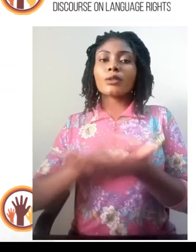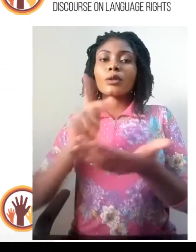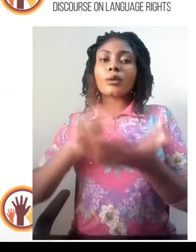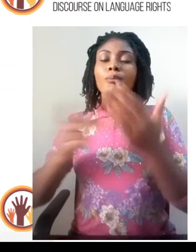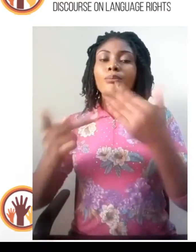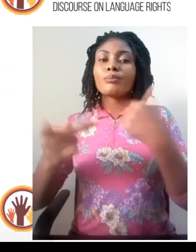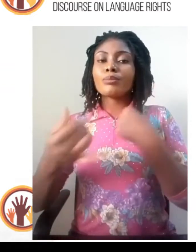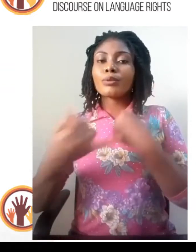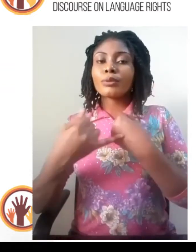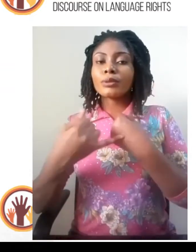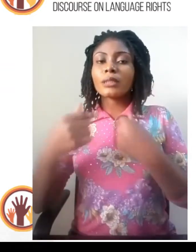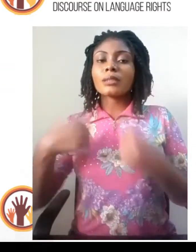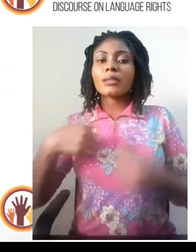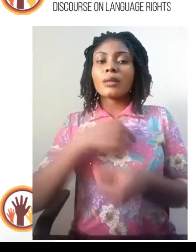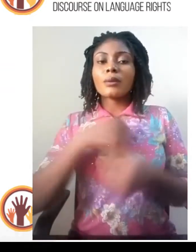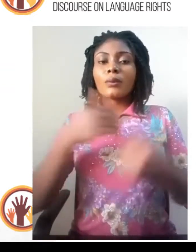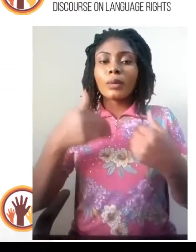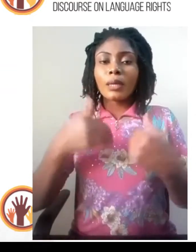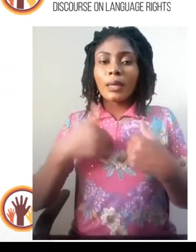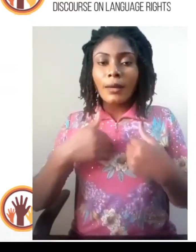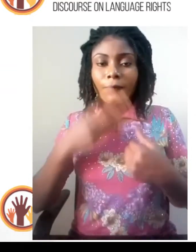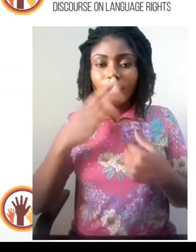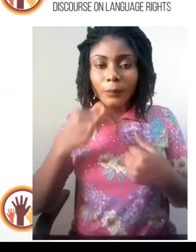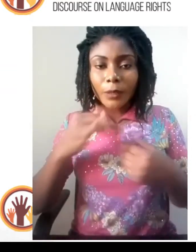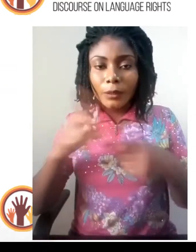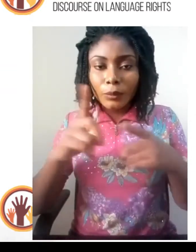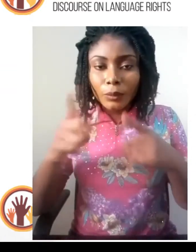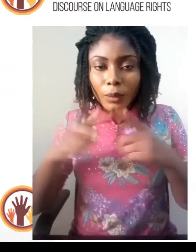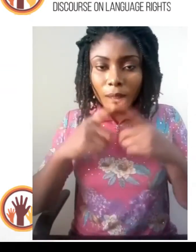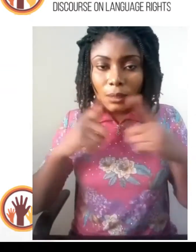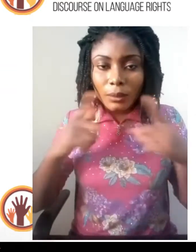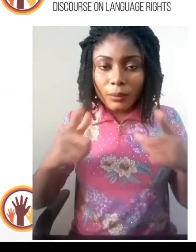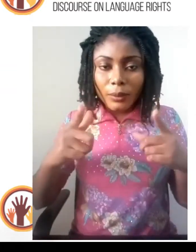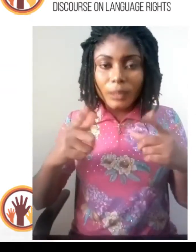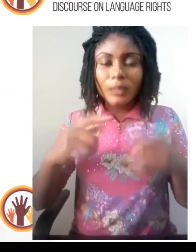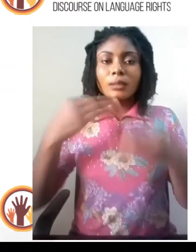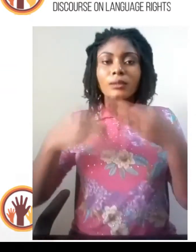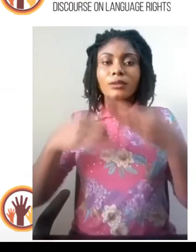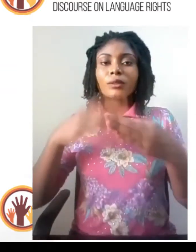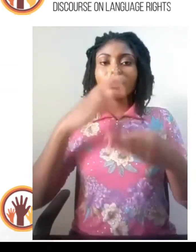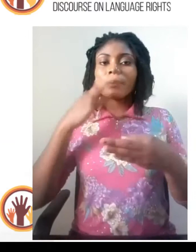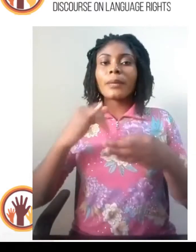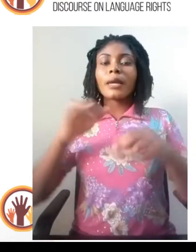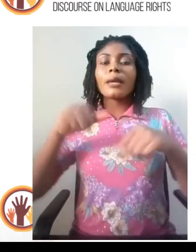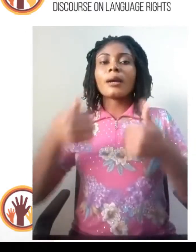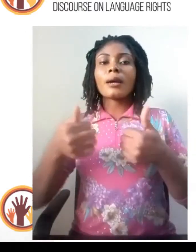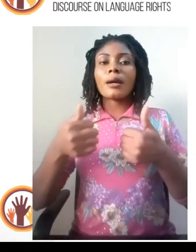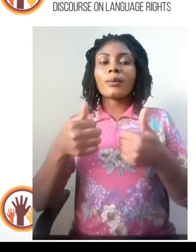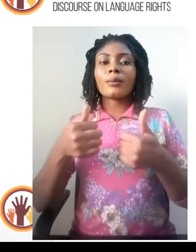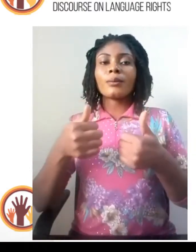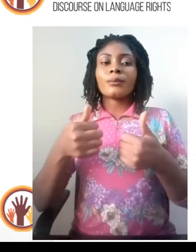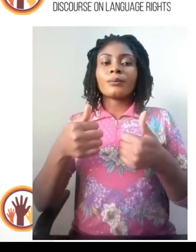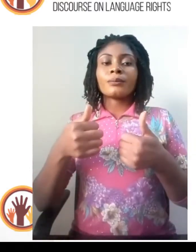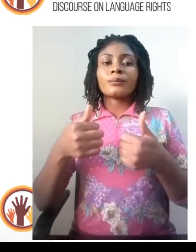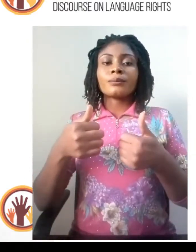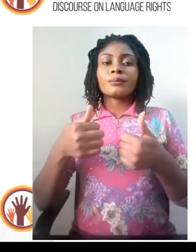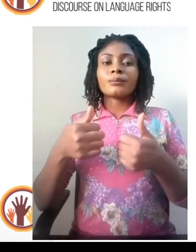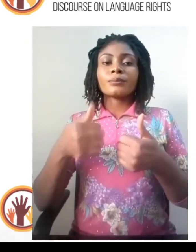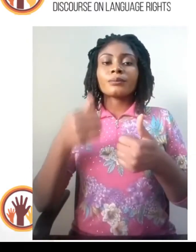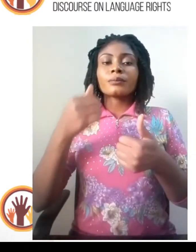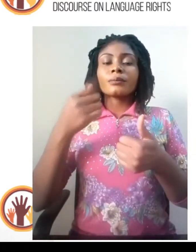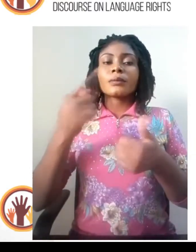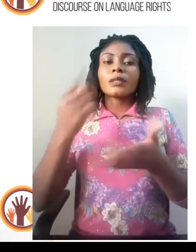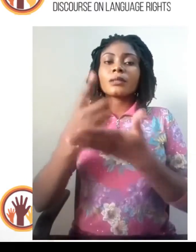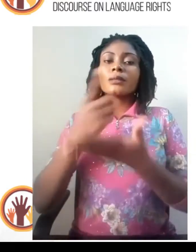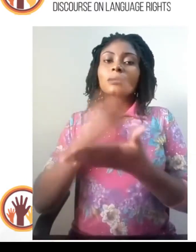projects, we have been doing great, judging by how they, what they